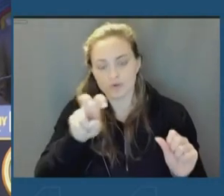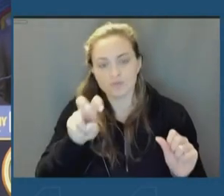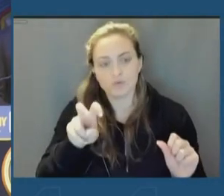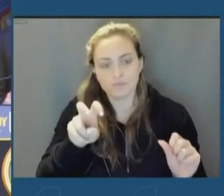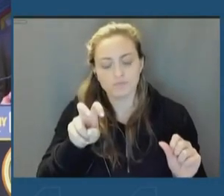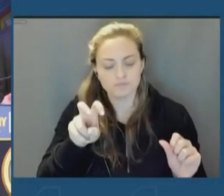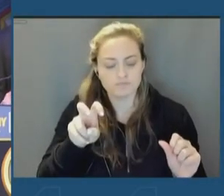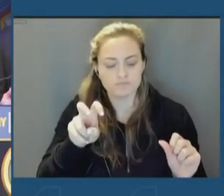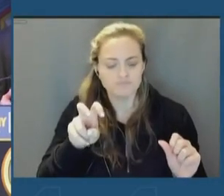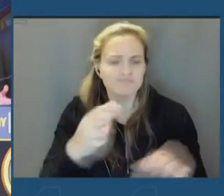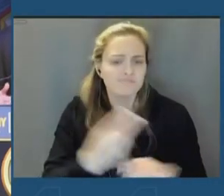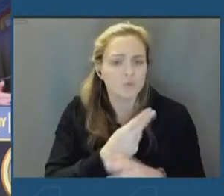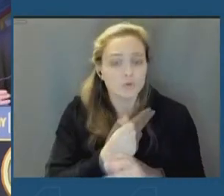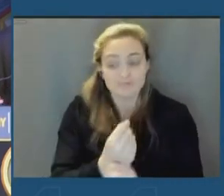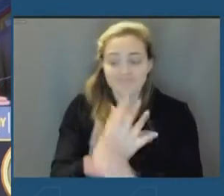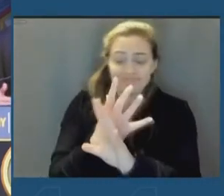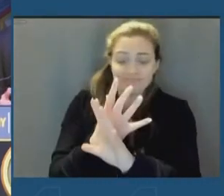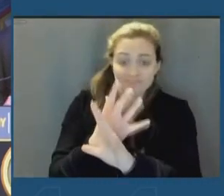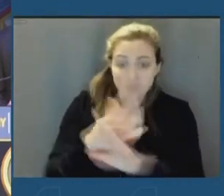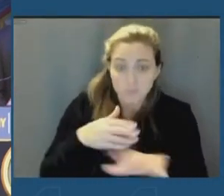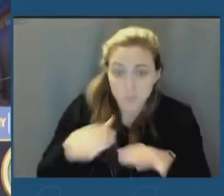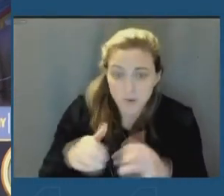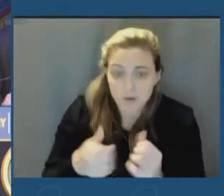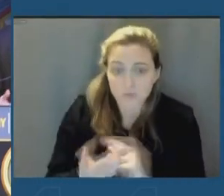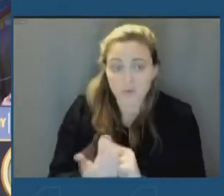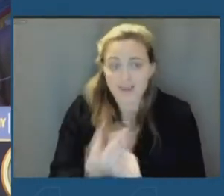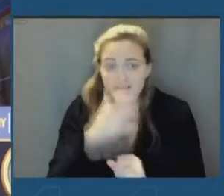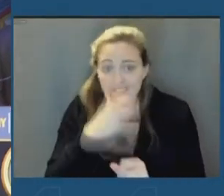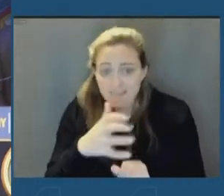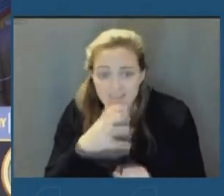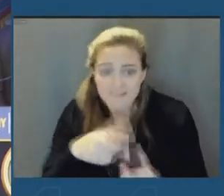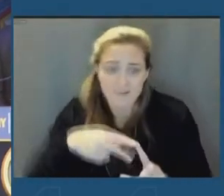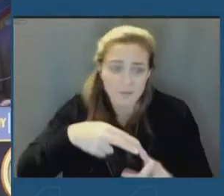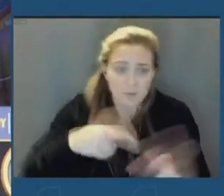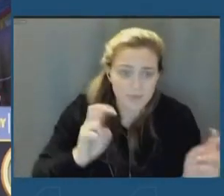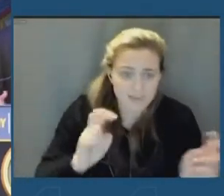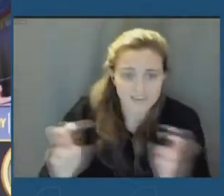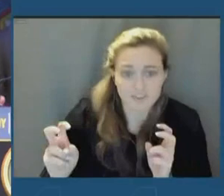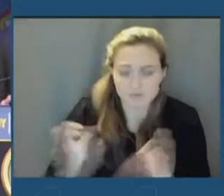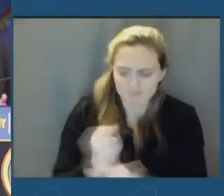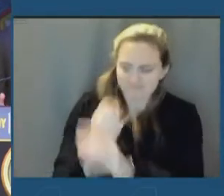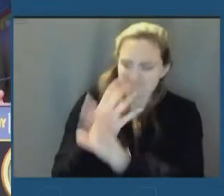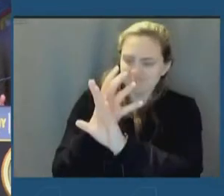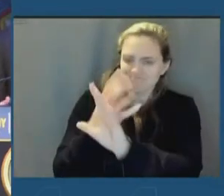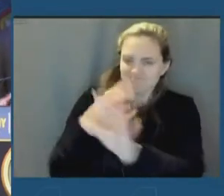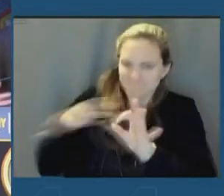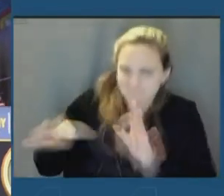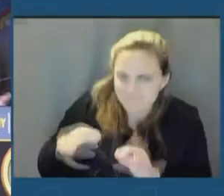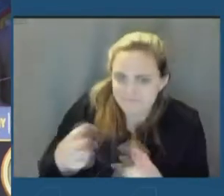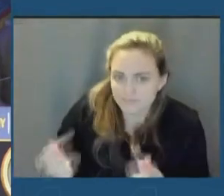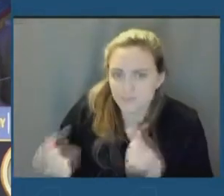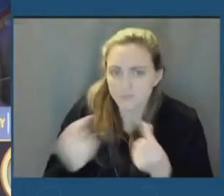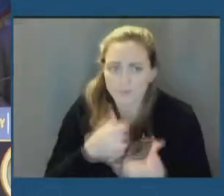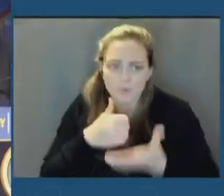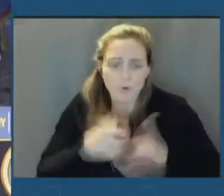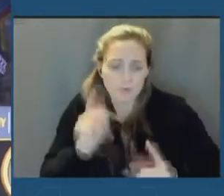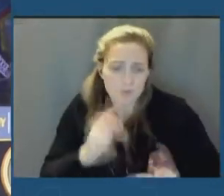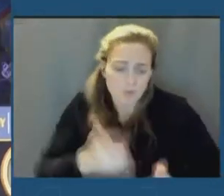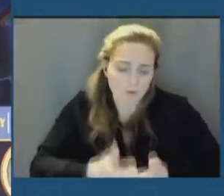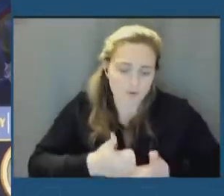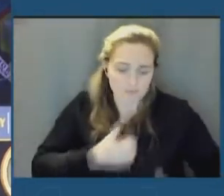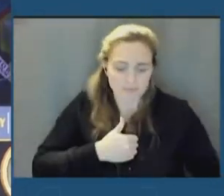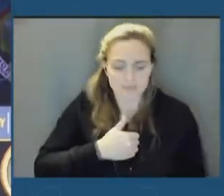used FaceTime to walk customers through any heating and plumbing issues they were experiencing, going the extra mile to help people help themselves.